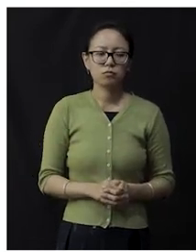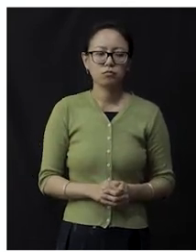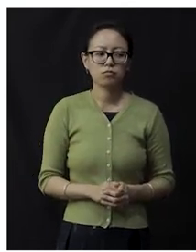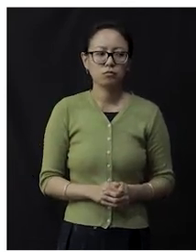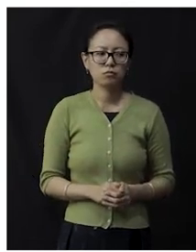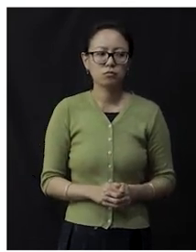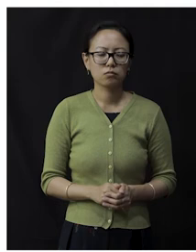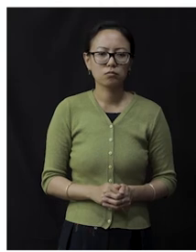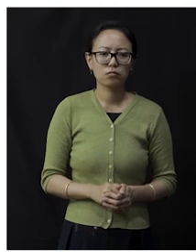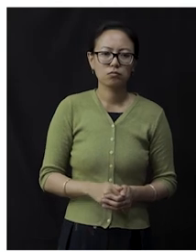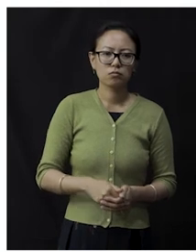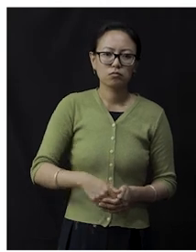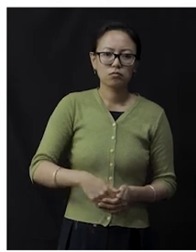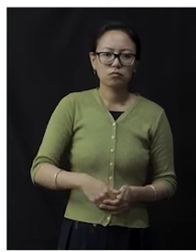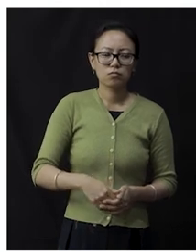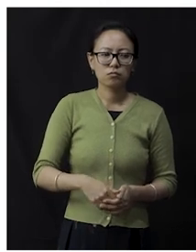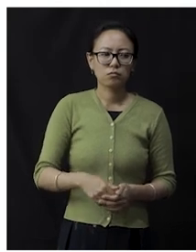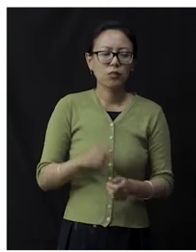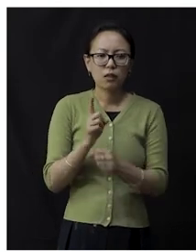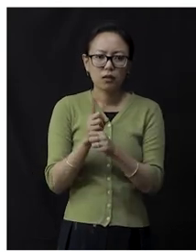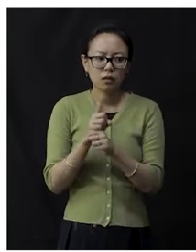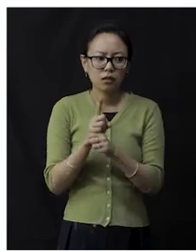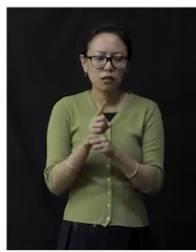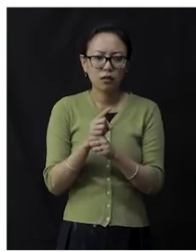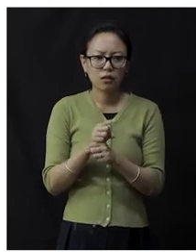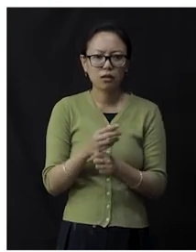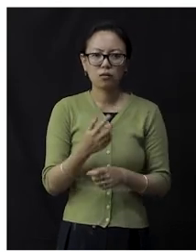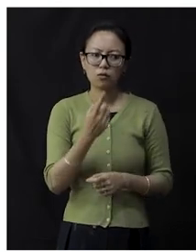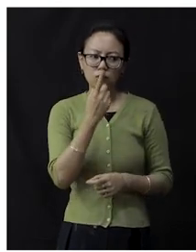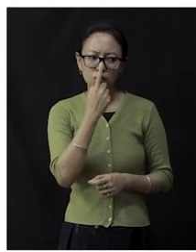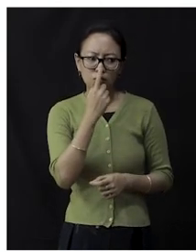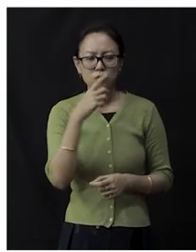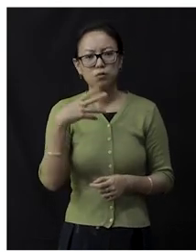or leg? So three choices.